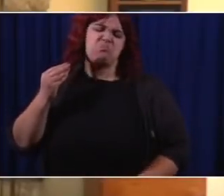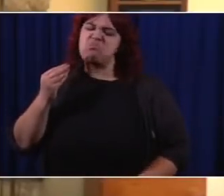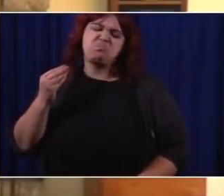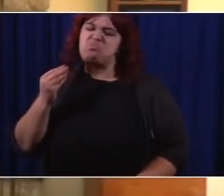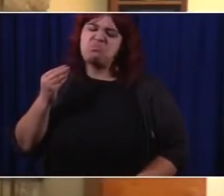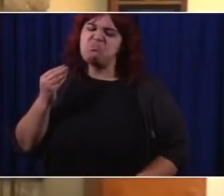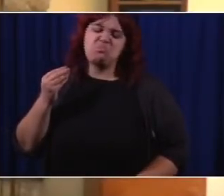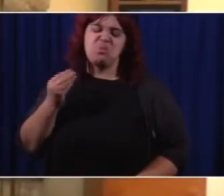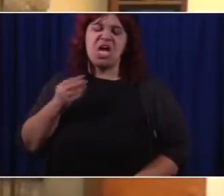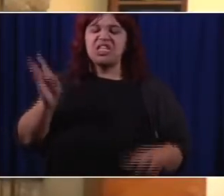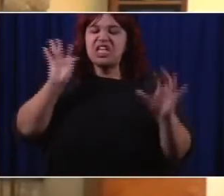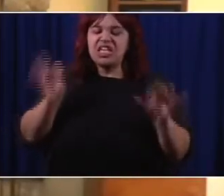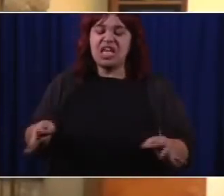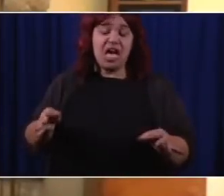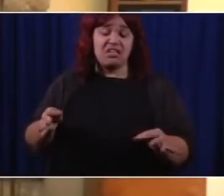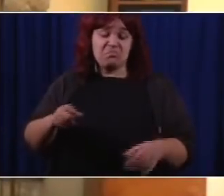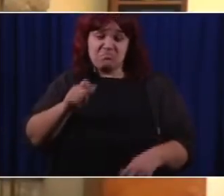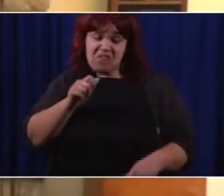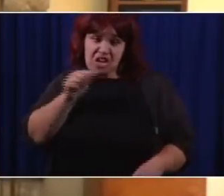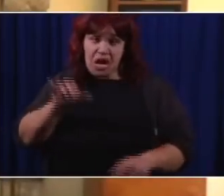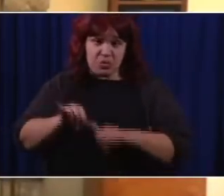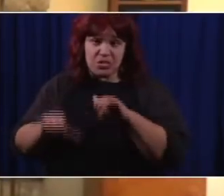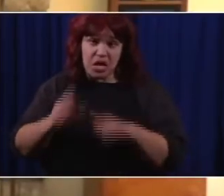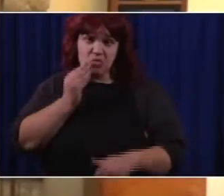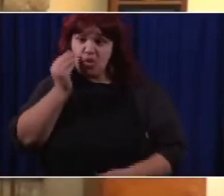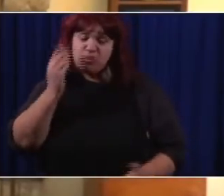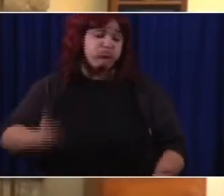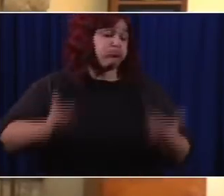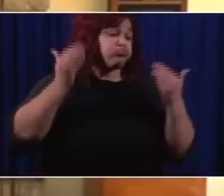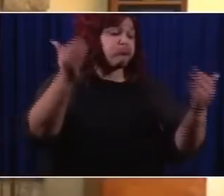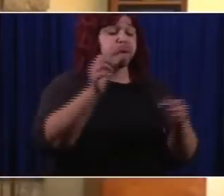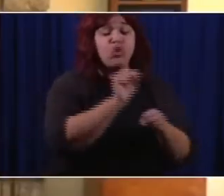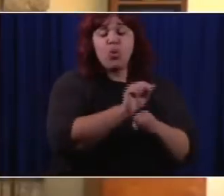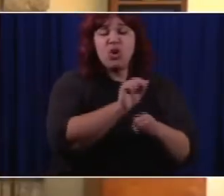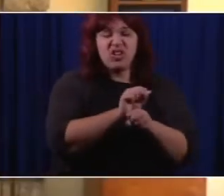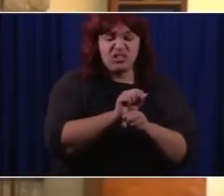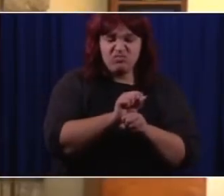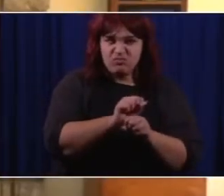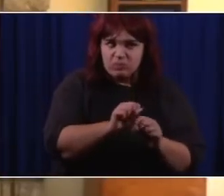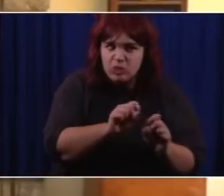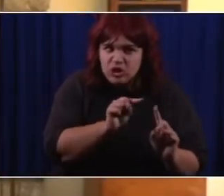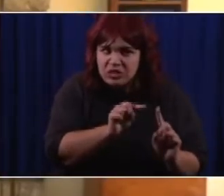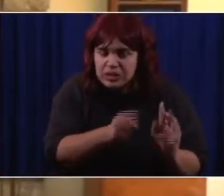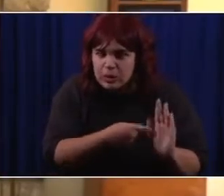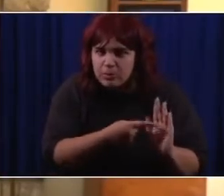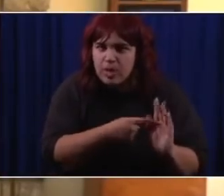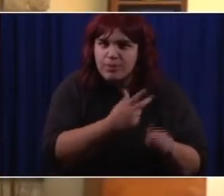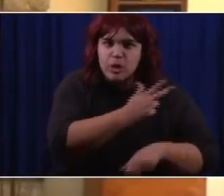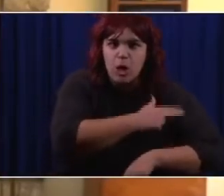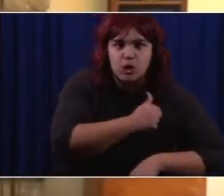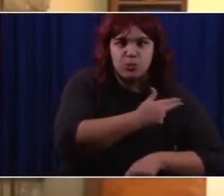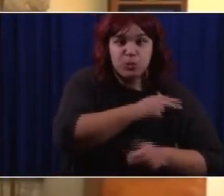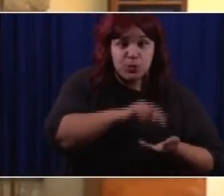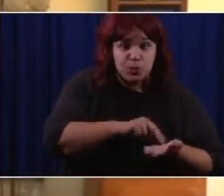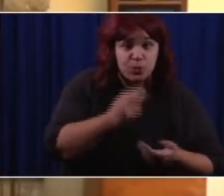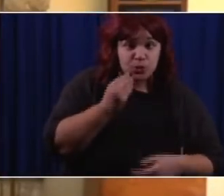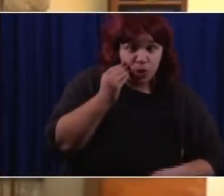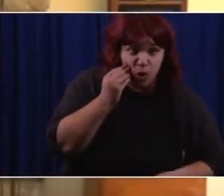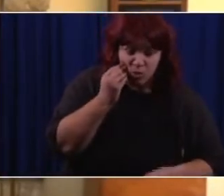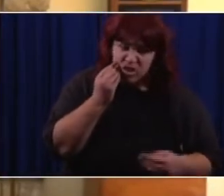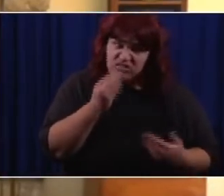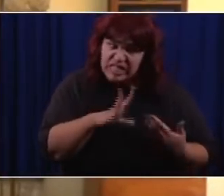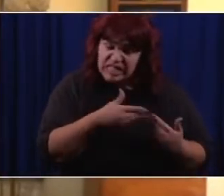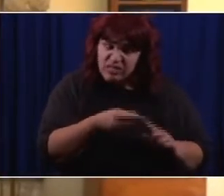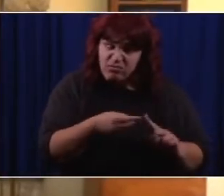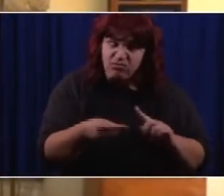motivated. They continue to go to work, sometimes in places like hospitals and nursing homes where people could easily get this. What